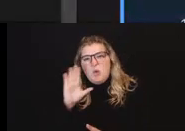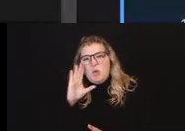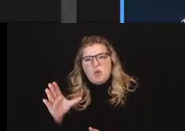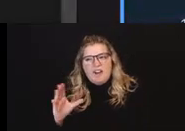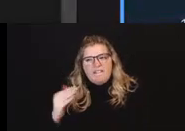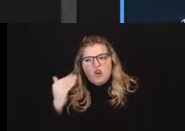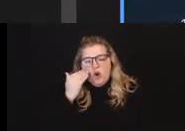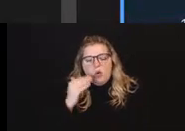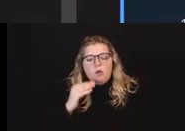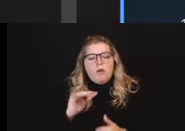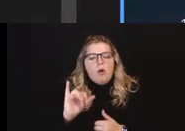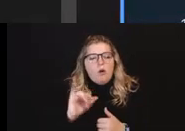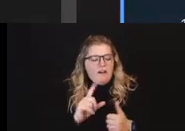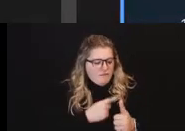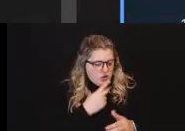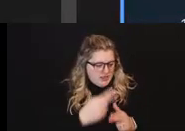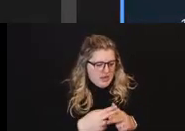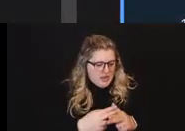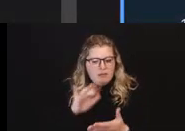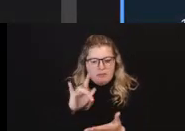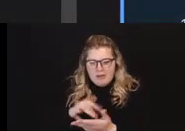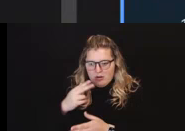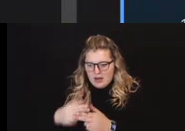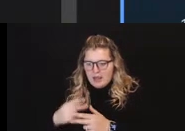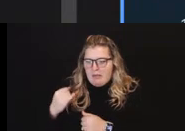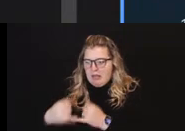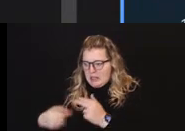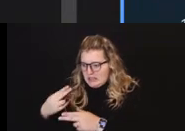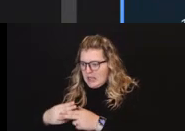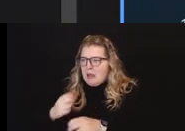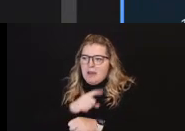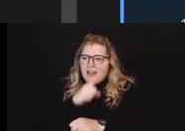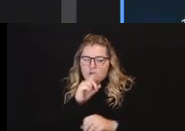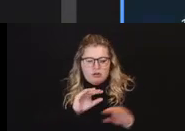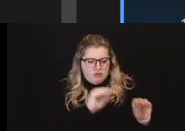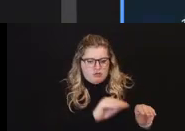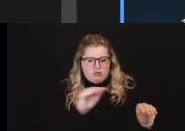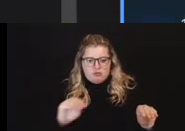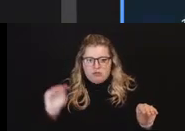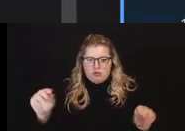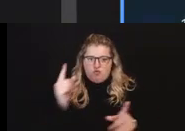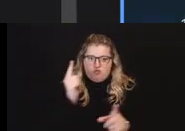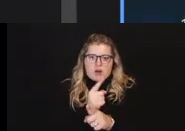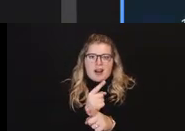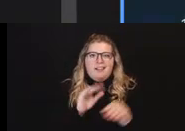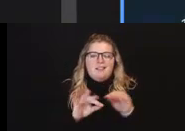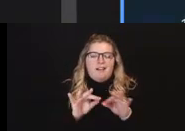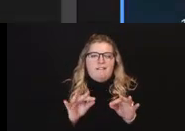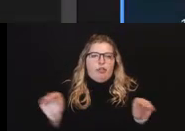first name, this is middle name. Be sure to put those in the right place. So it does have some value.